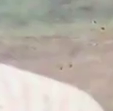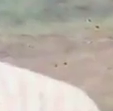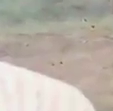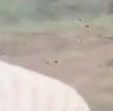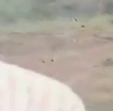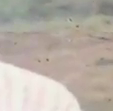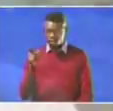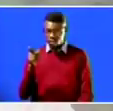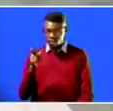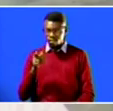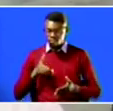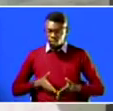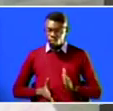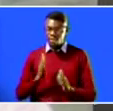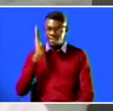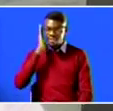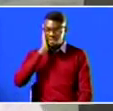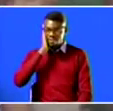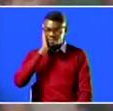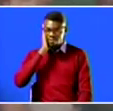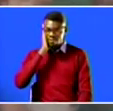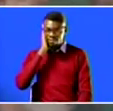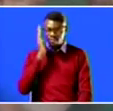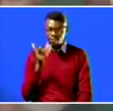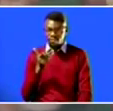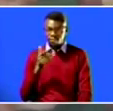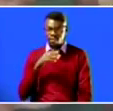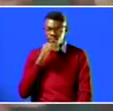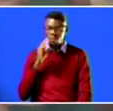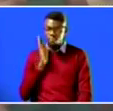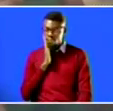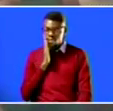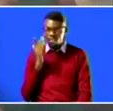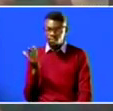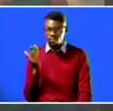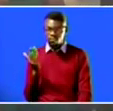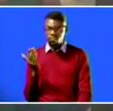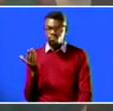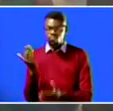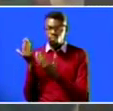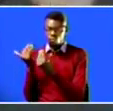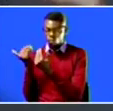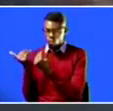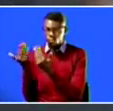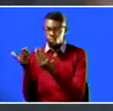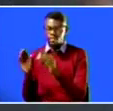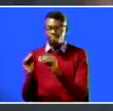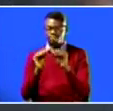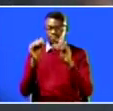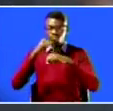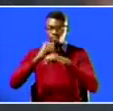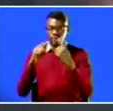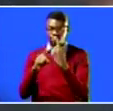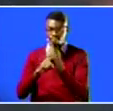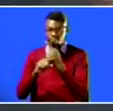She was born without the power of speech, and her parents' death left her hopping from one sibling's home to another, given the